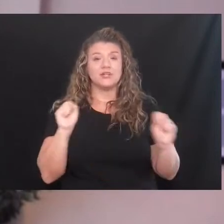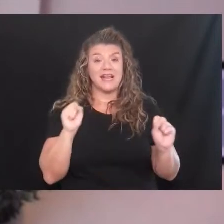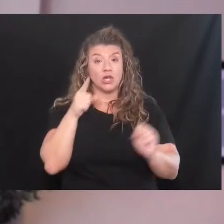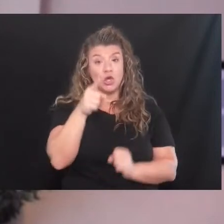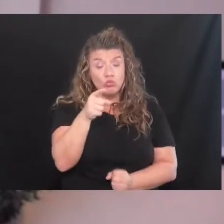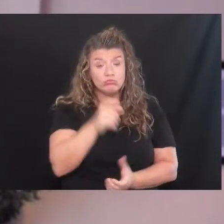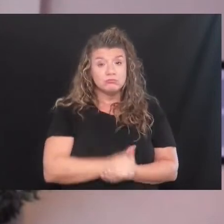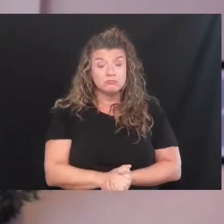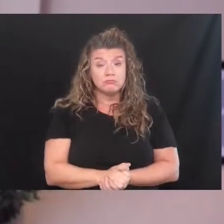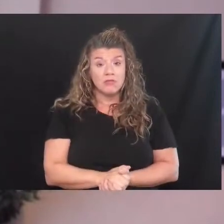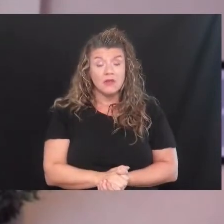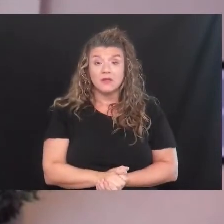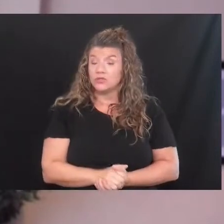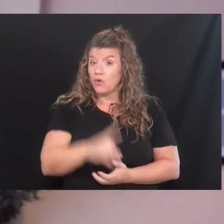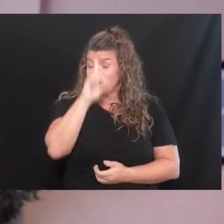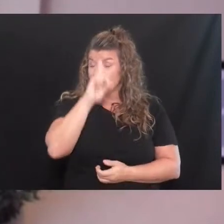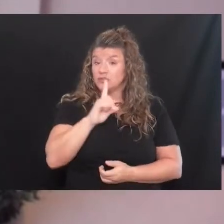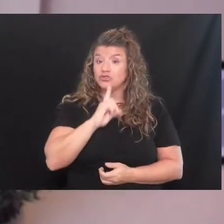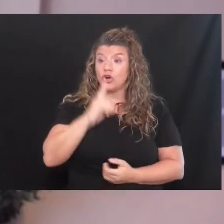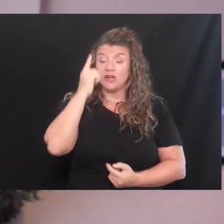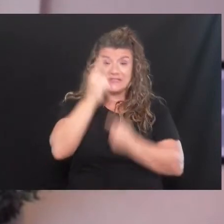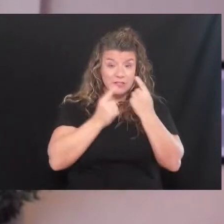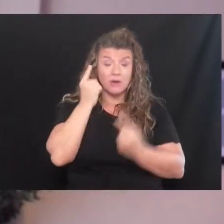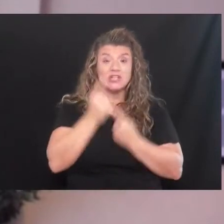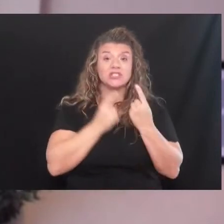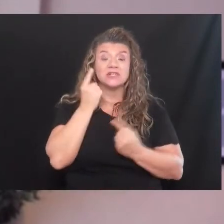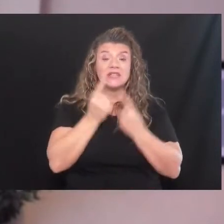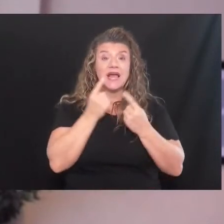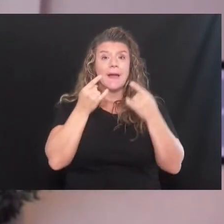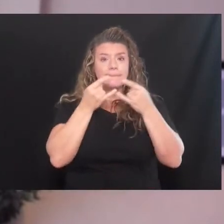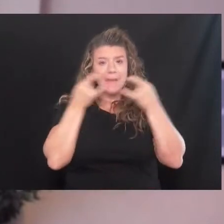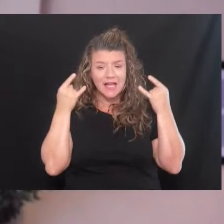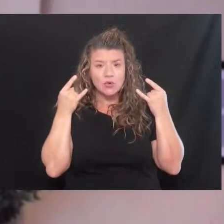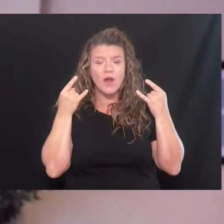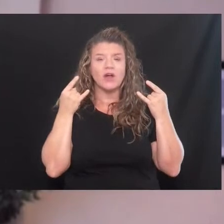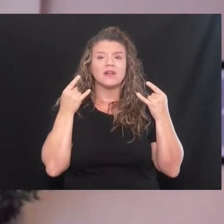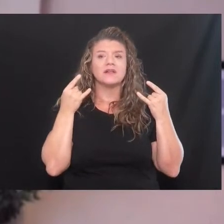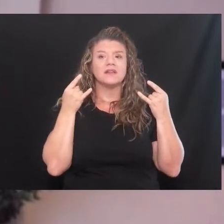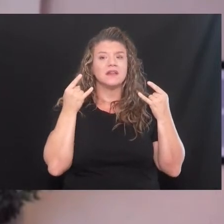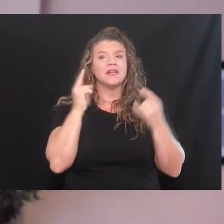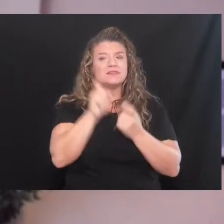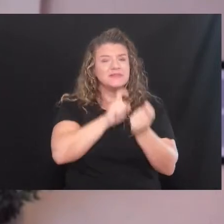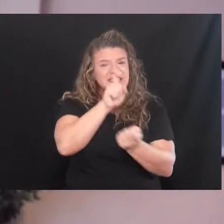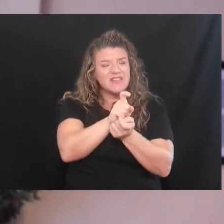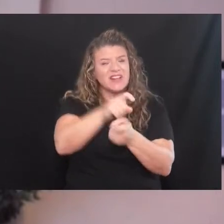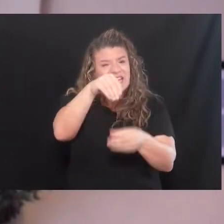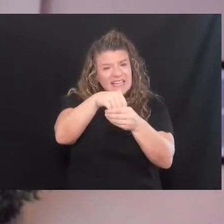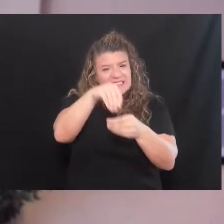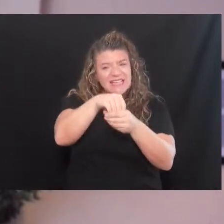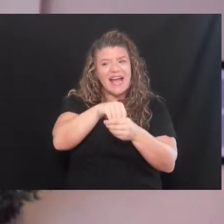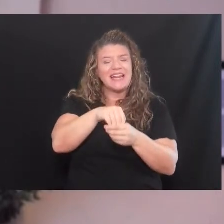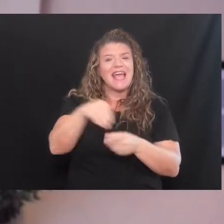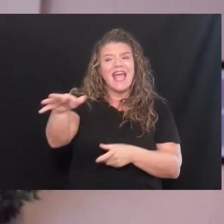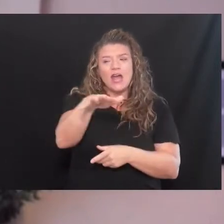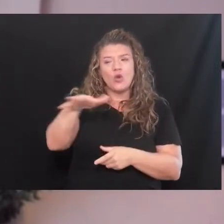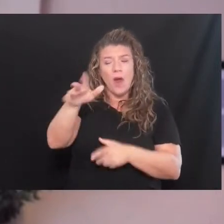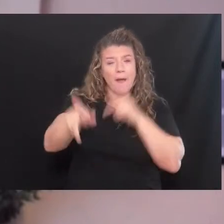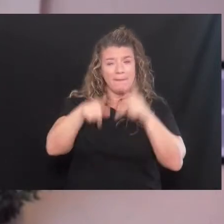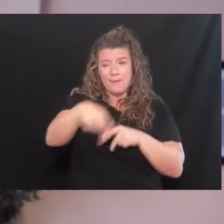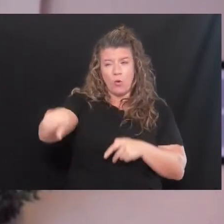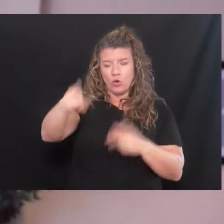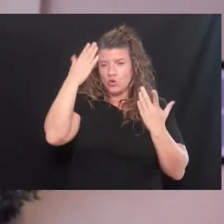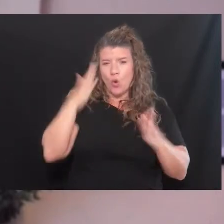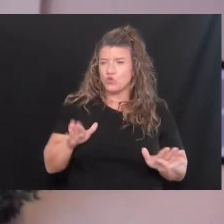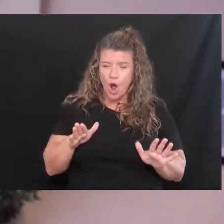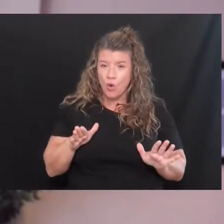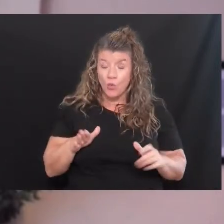you. So certainly consideration of mask wearing, particularly indoors and particularly around people that you don't know. And